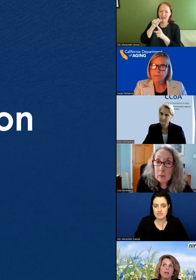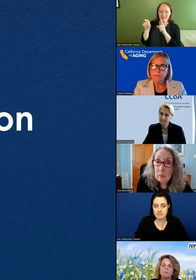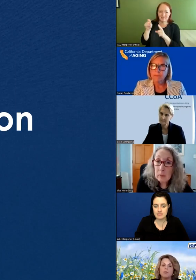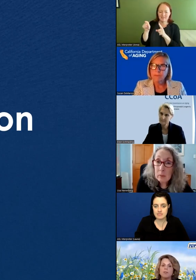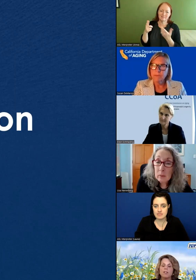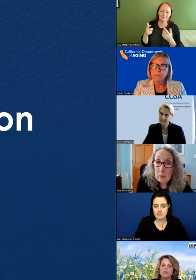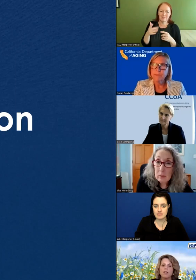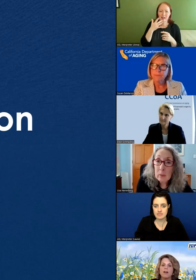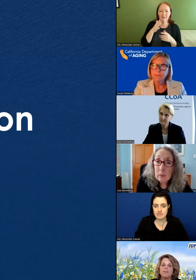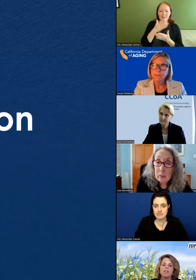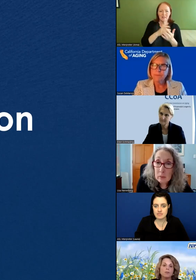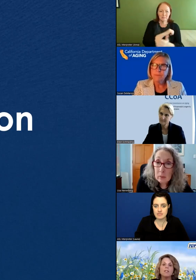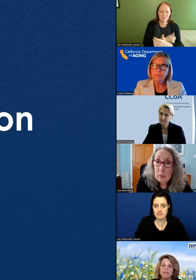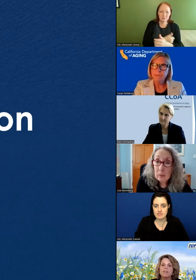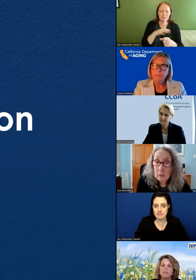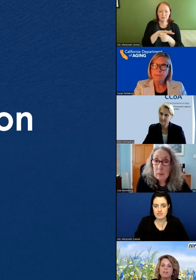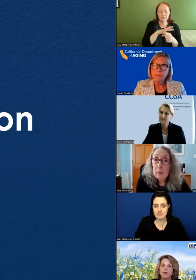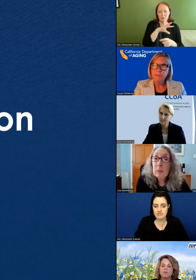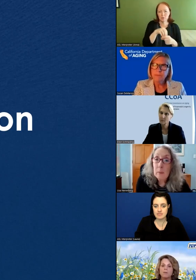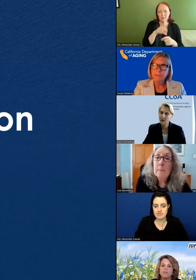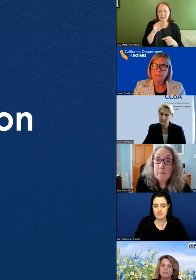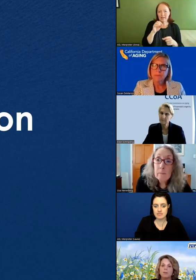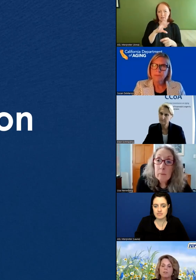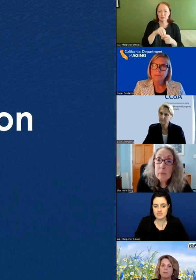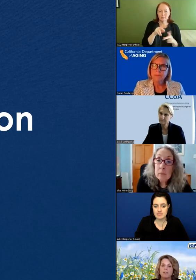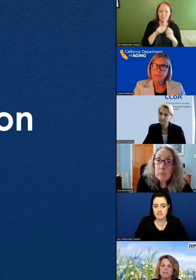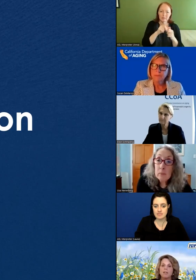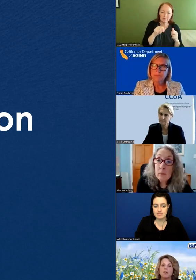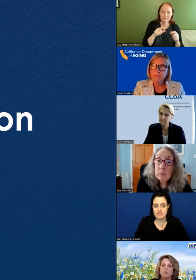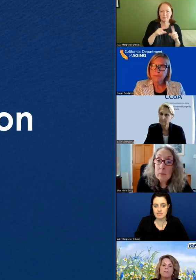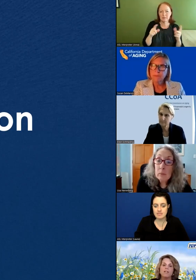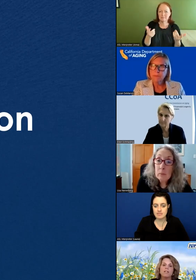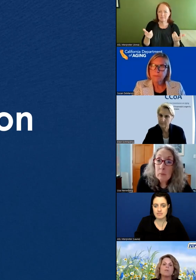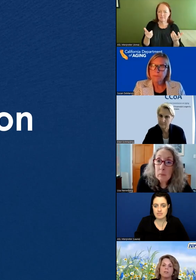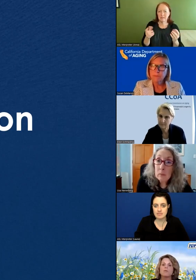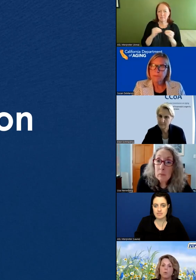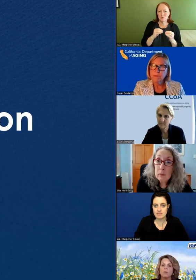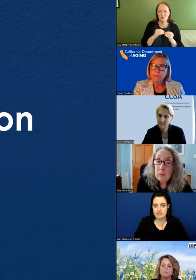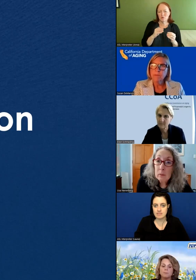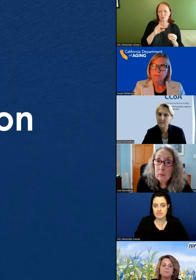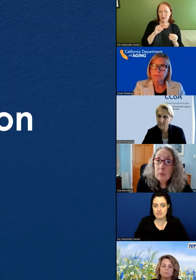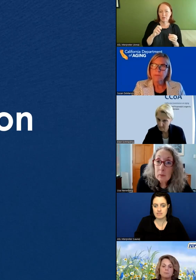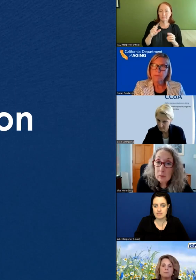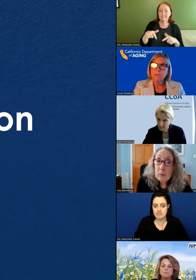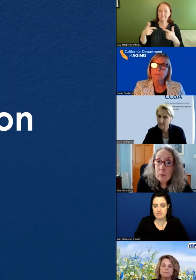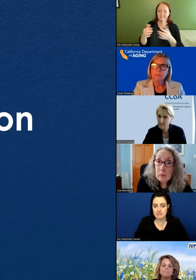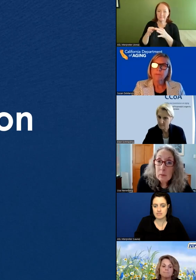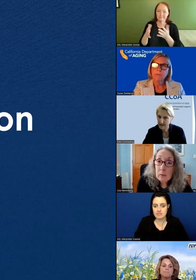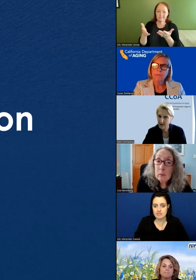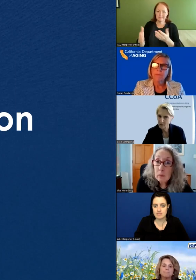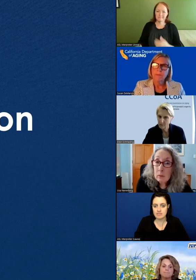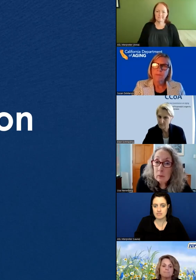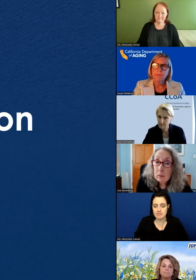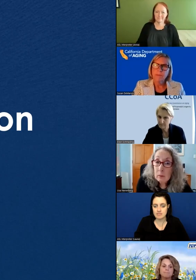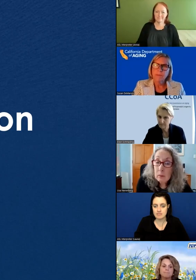Locally, some jurisdictions have included cases involving people with disabilities, but it is more of the exception than the rule.